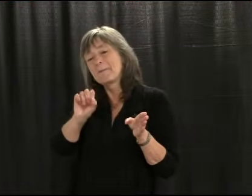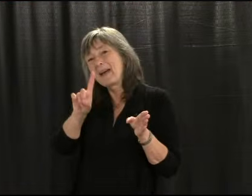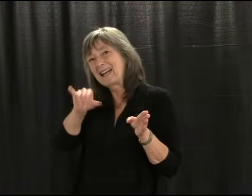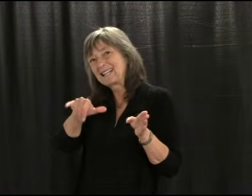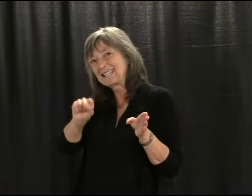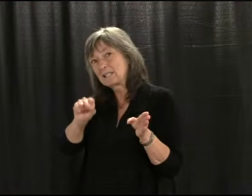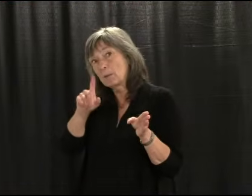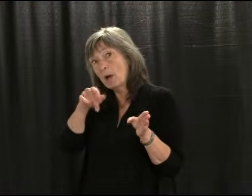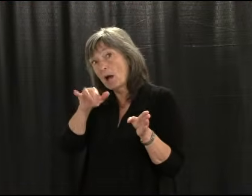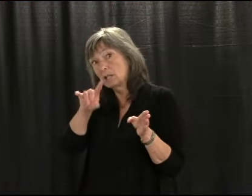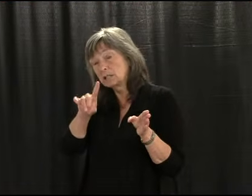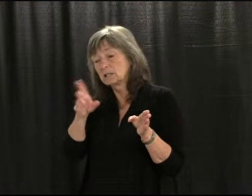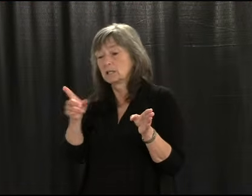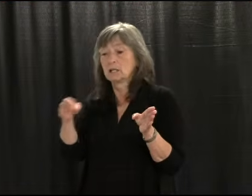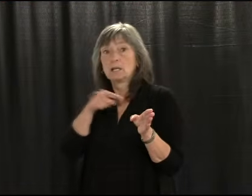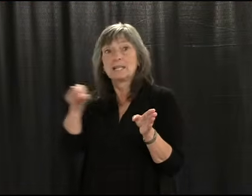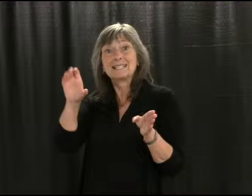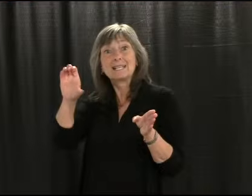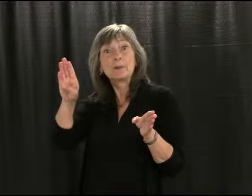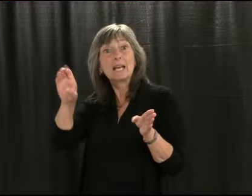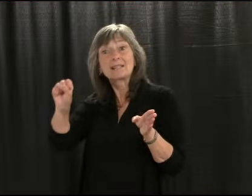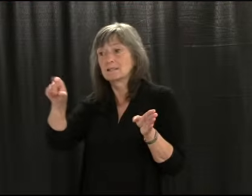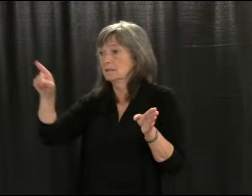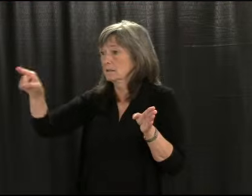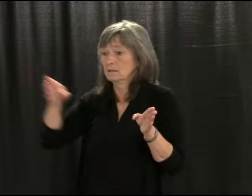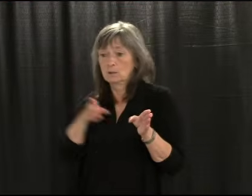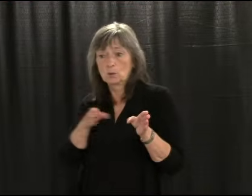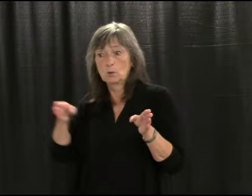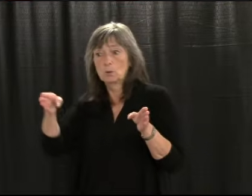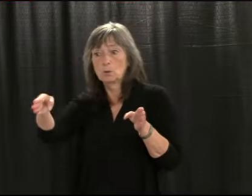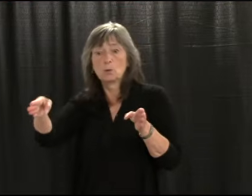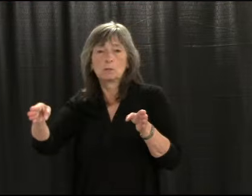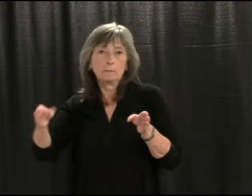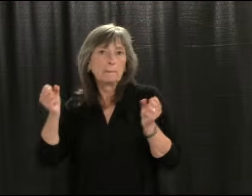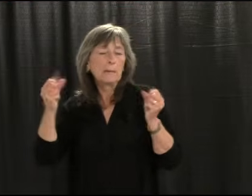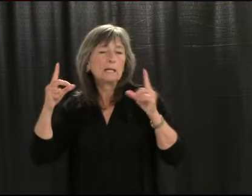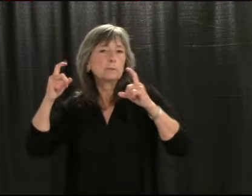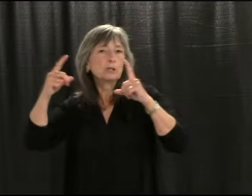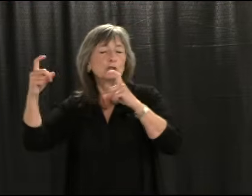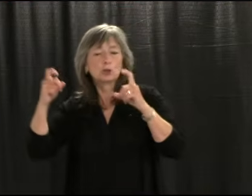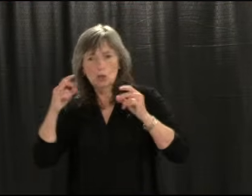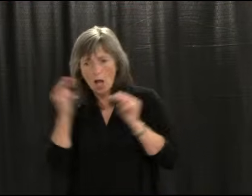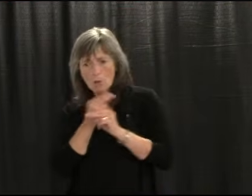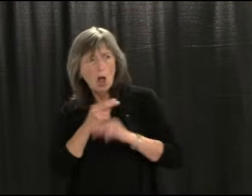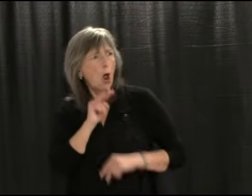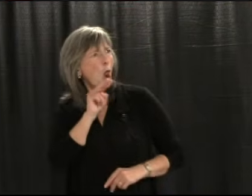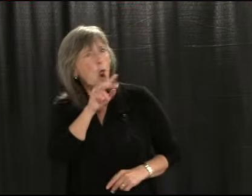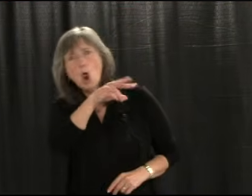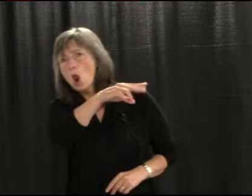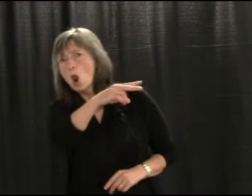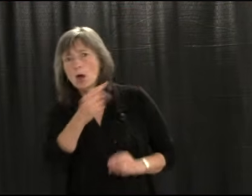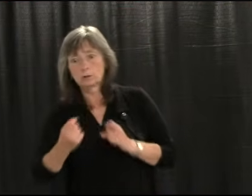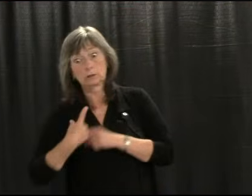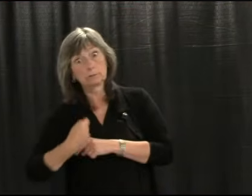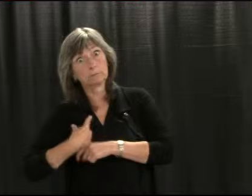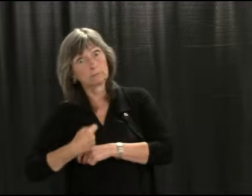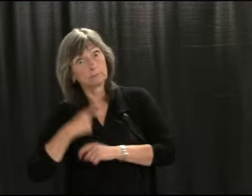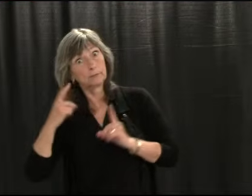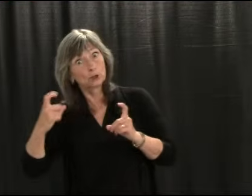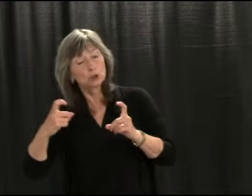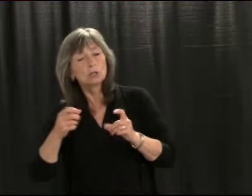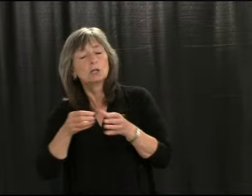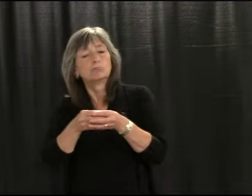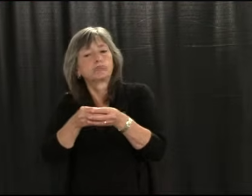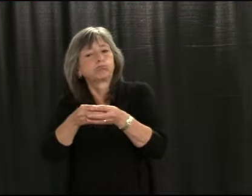pictures being in a high population area. I've gotten pictures from friends and family as well who are driving on the highway. The fire is rapidly